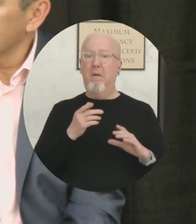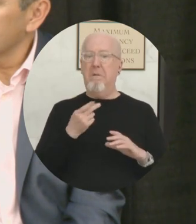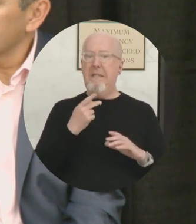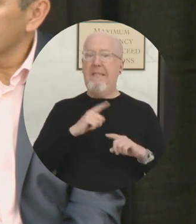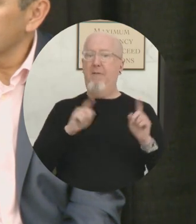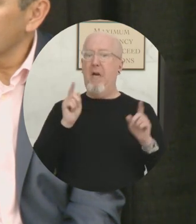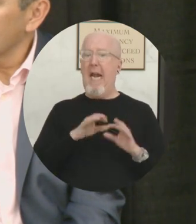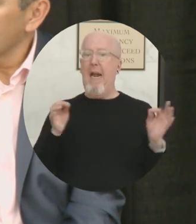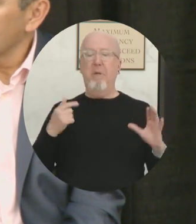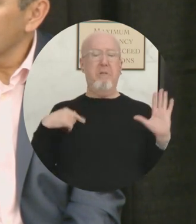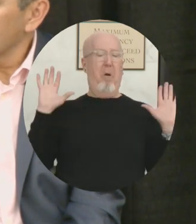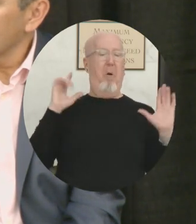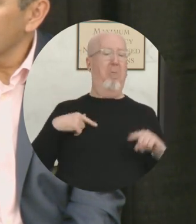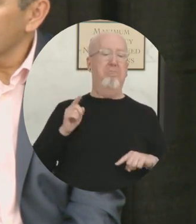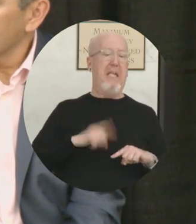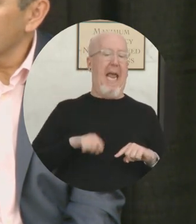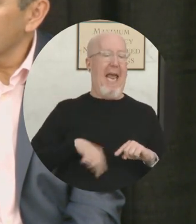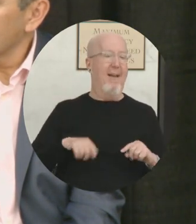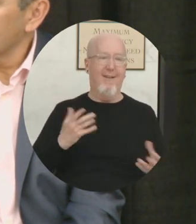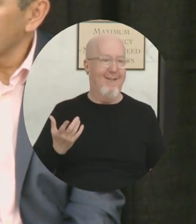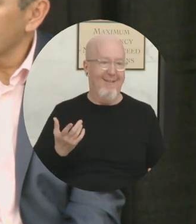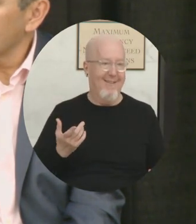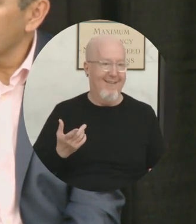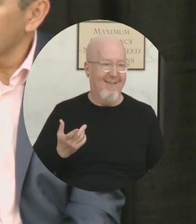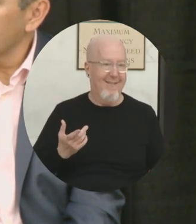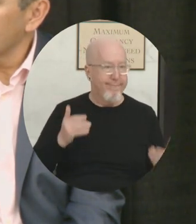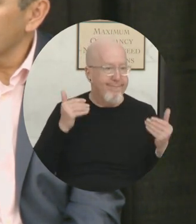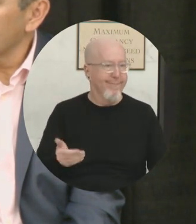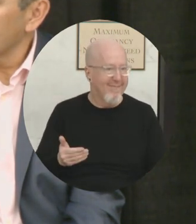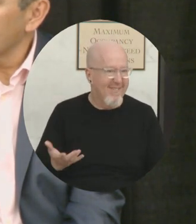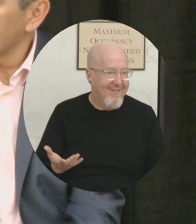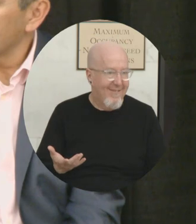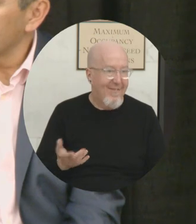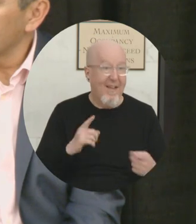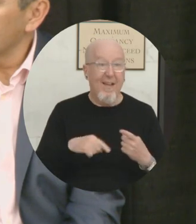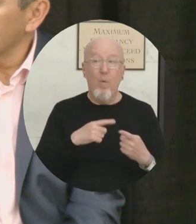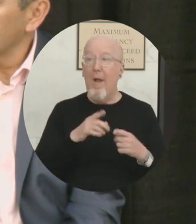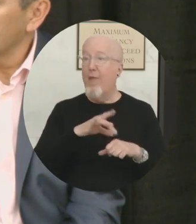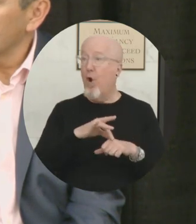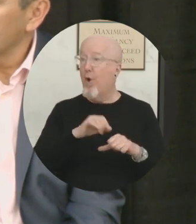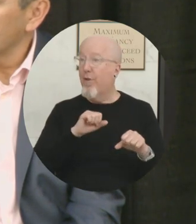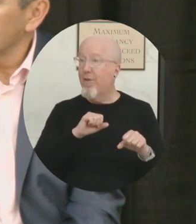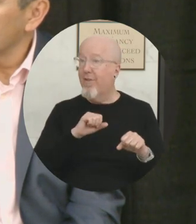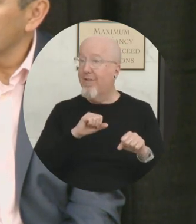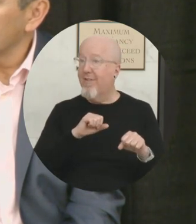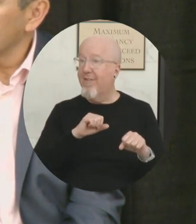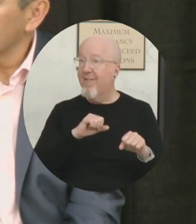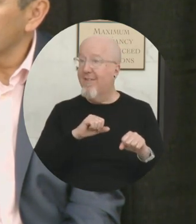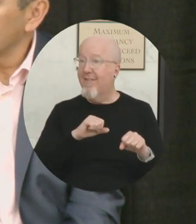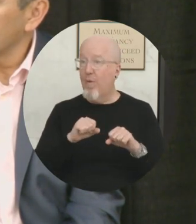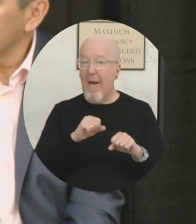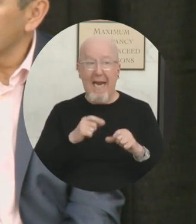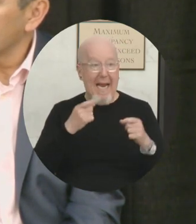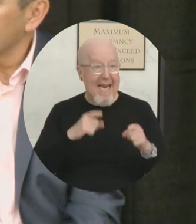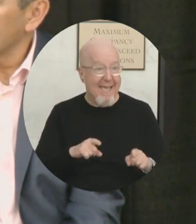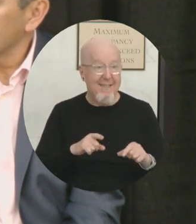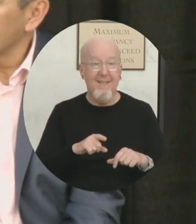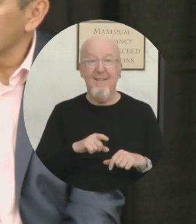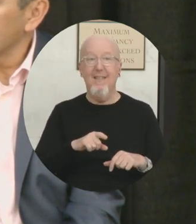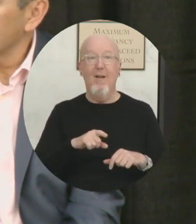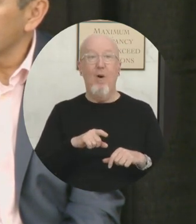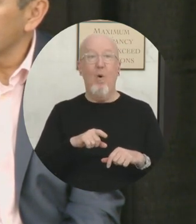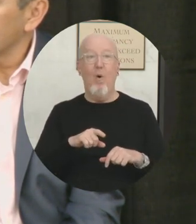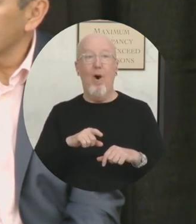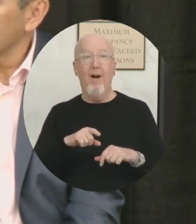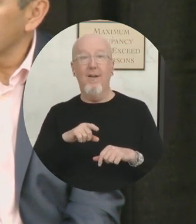to save lives, because I'm pretty sure when the earthquake hits or the tsunami hits or the flood, when you're